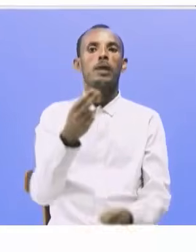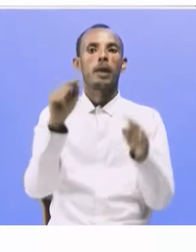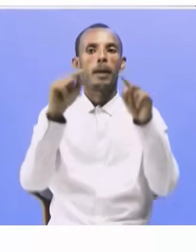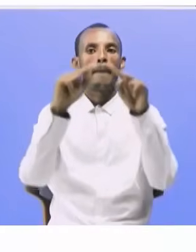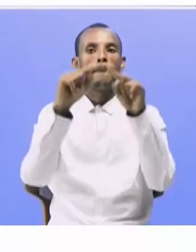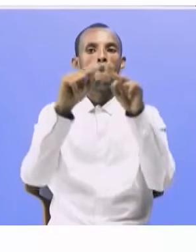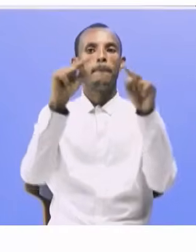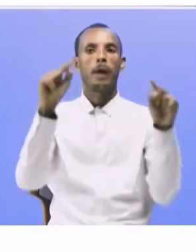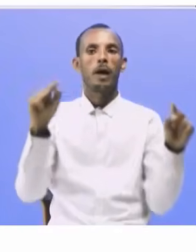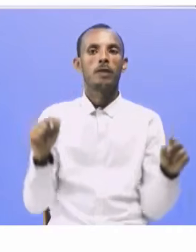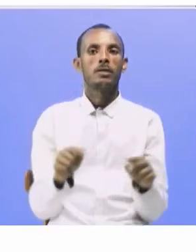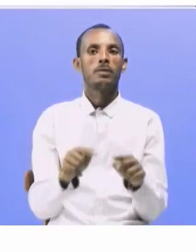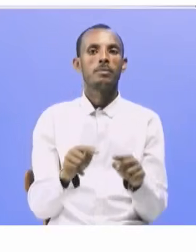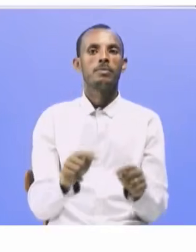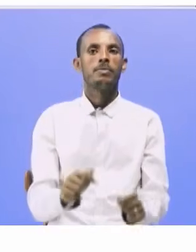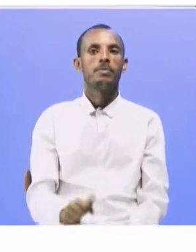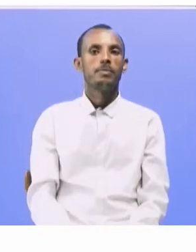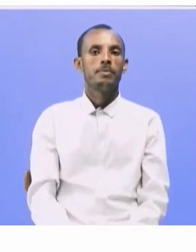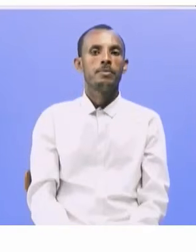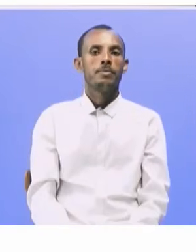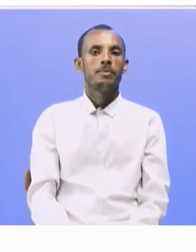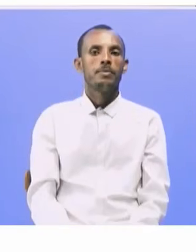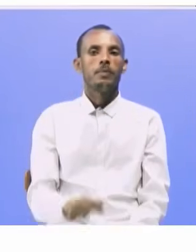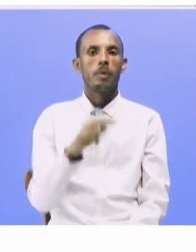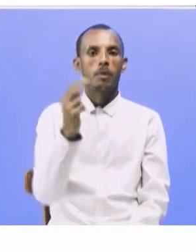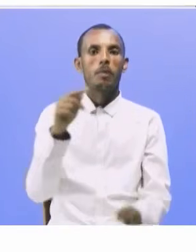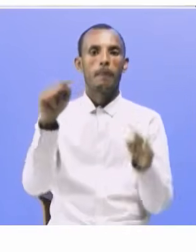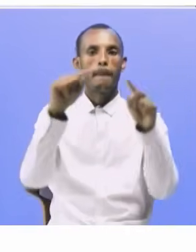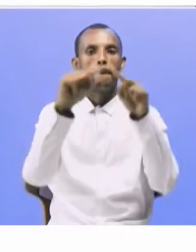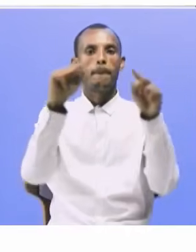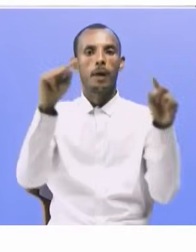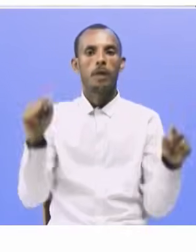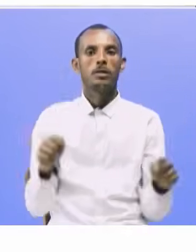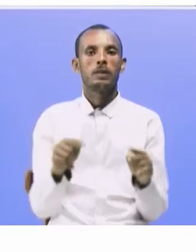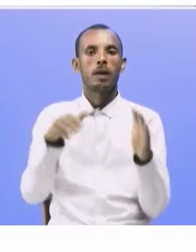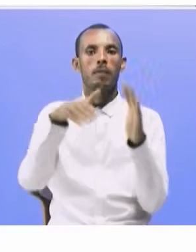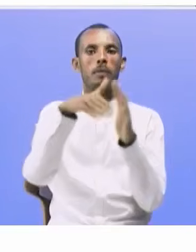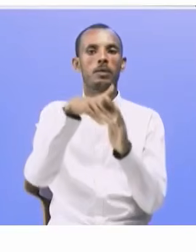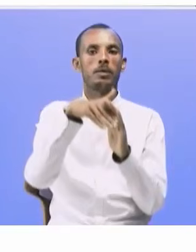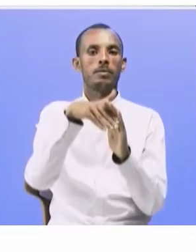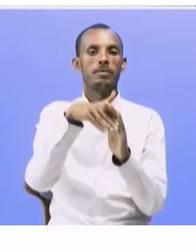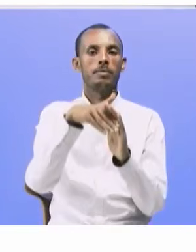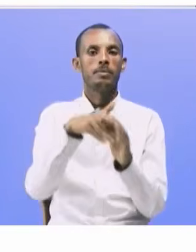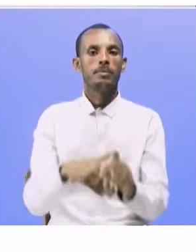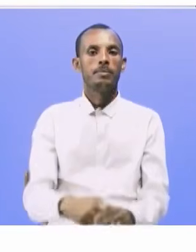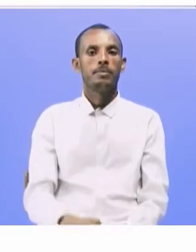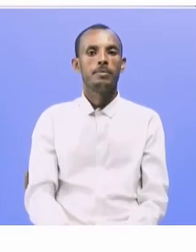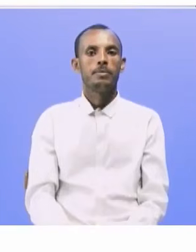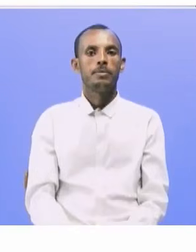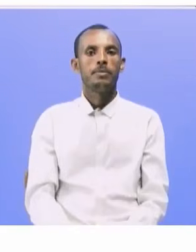braces. Using braces, represent